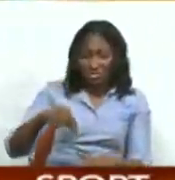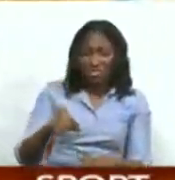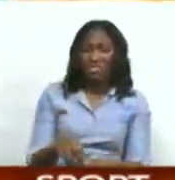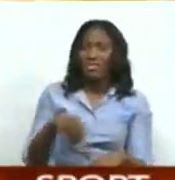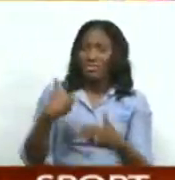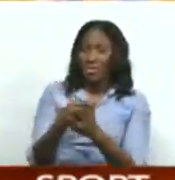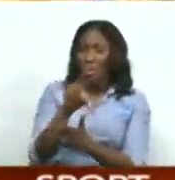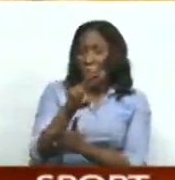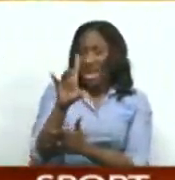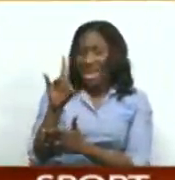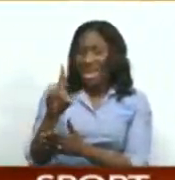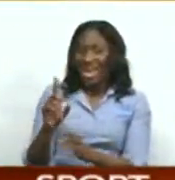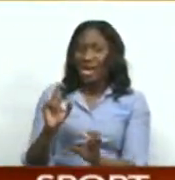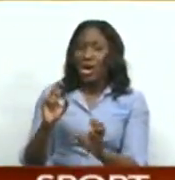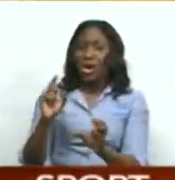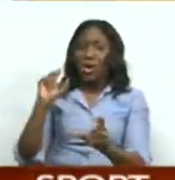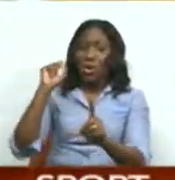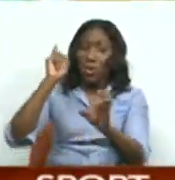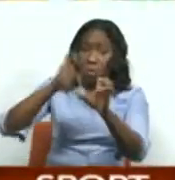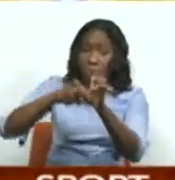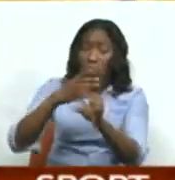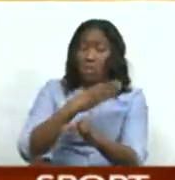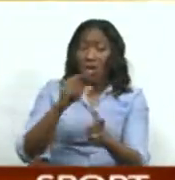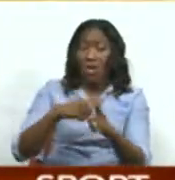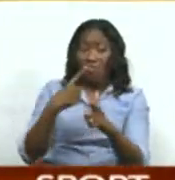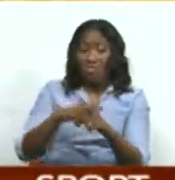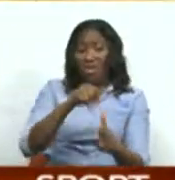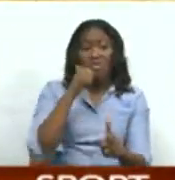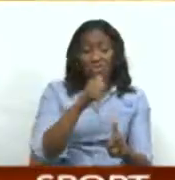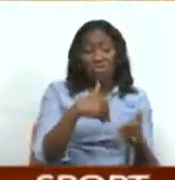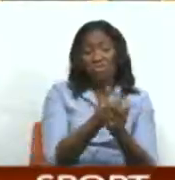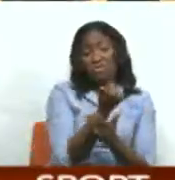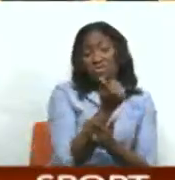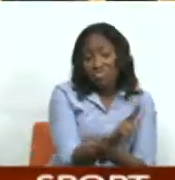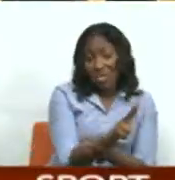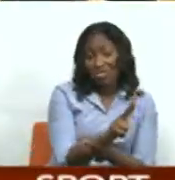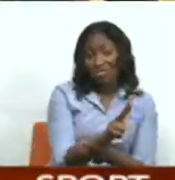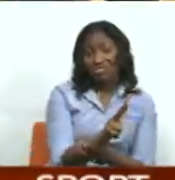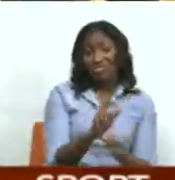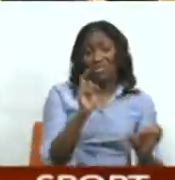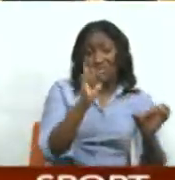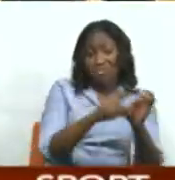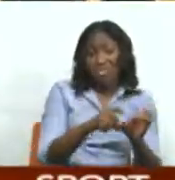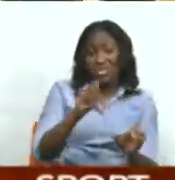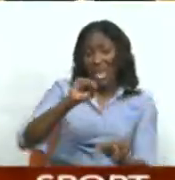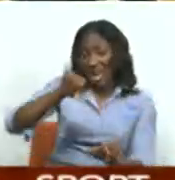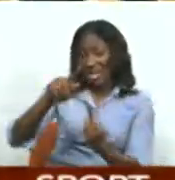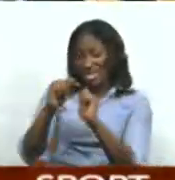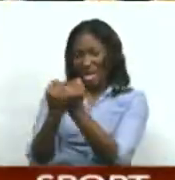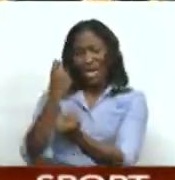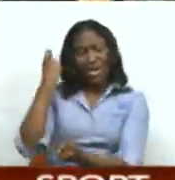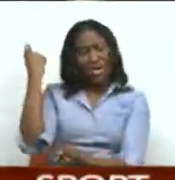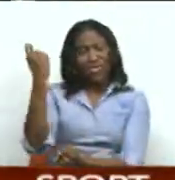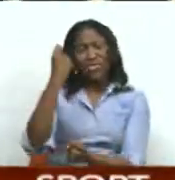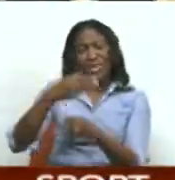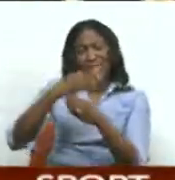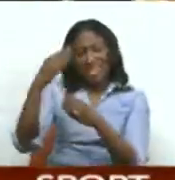goals from 42 attempts and Giselle Hobson hit 13 from 23 as Jablote went on to win this one in the